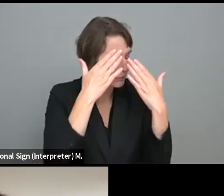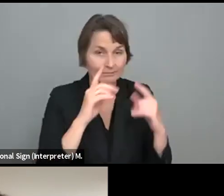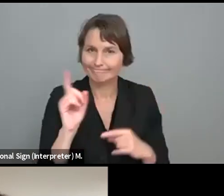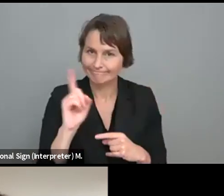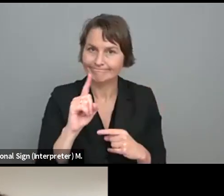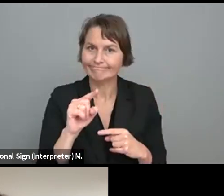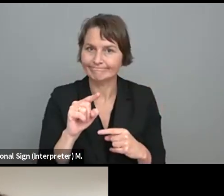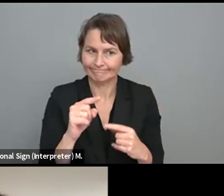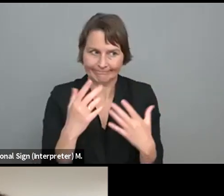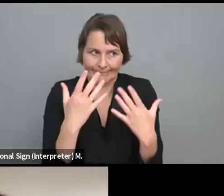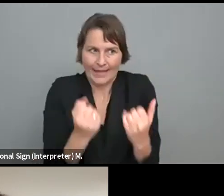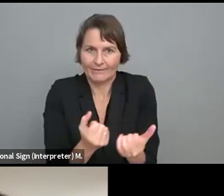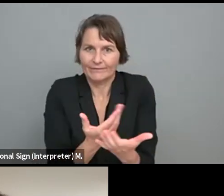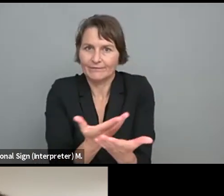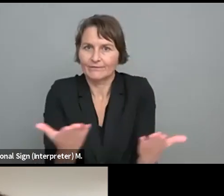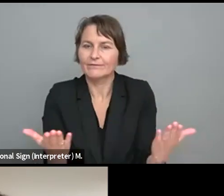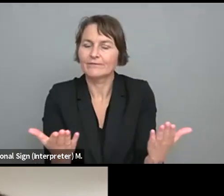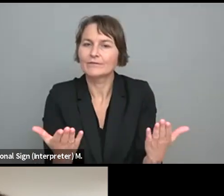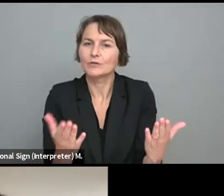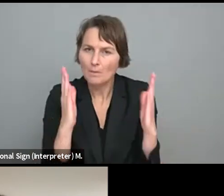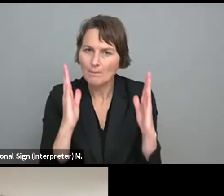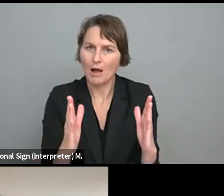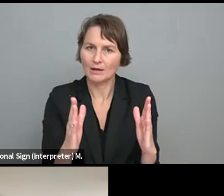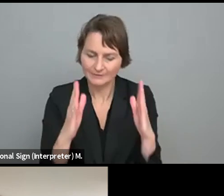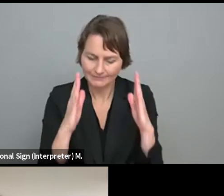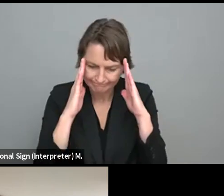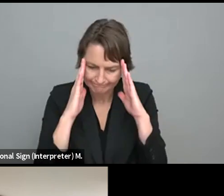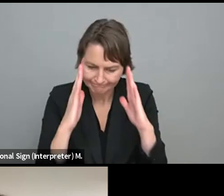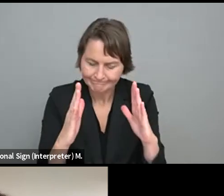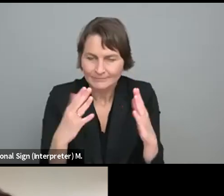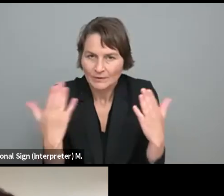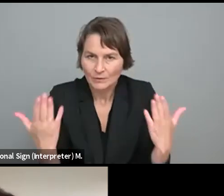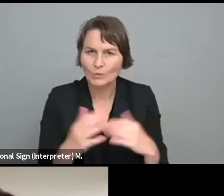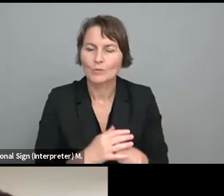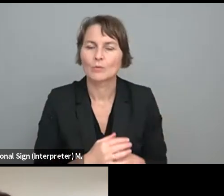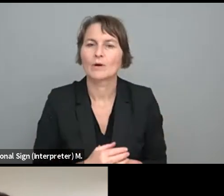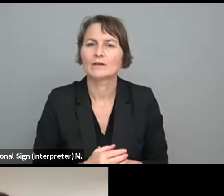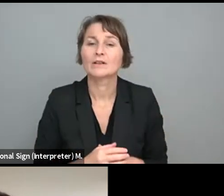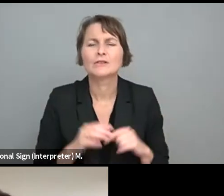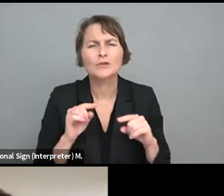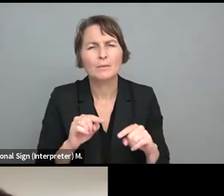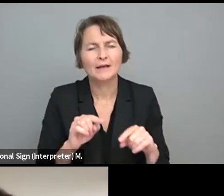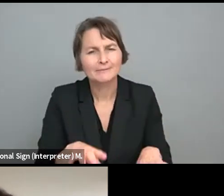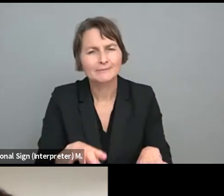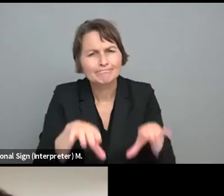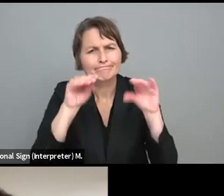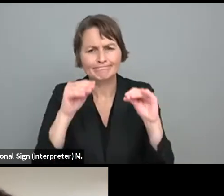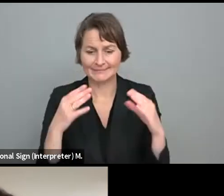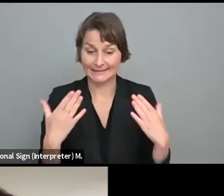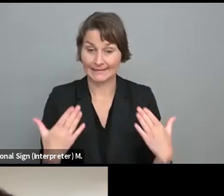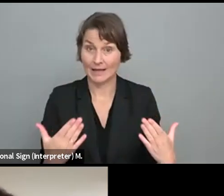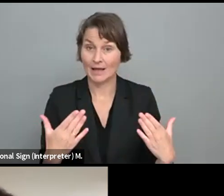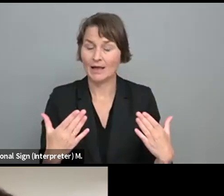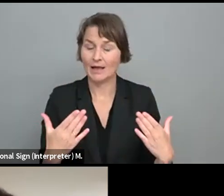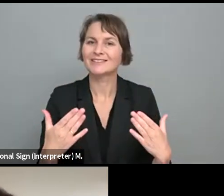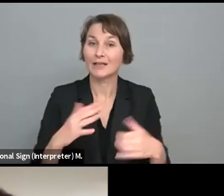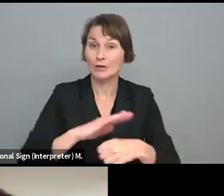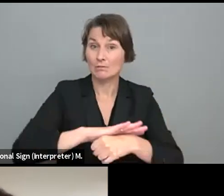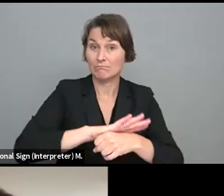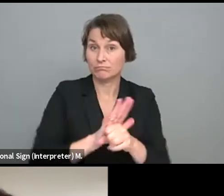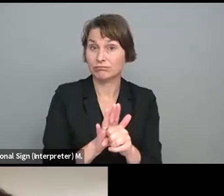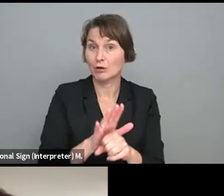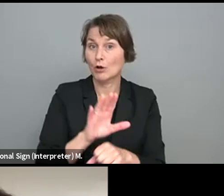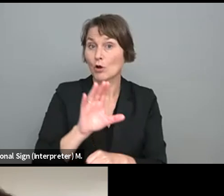the absence of. The question to you is, let's start broadly with understanding how has COVID-19 affected